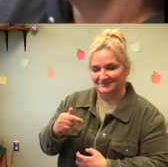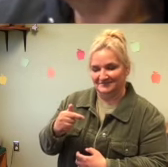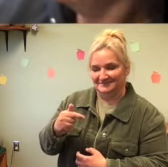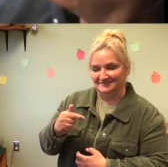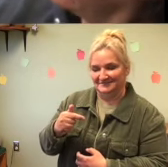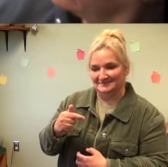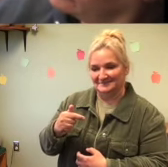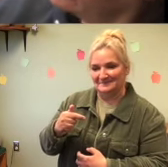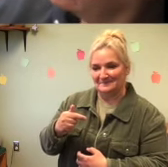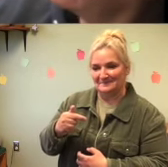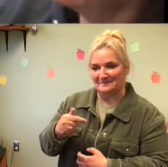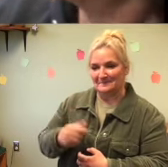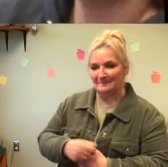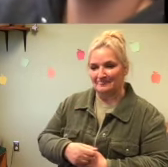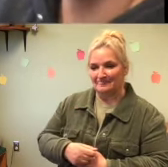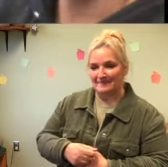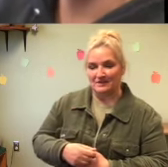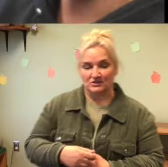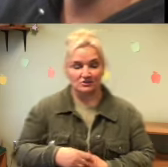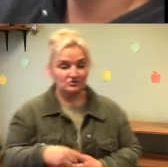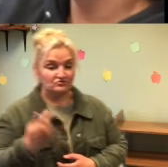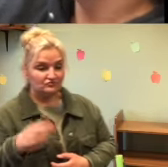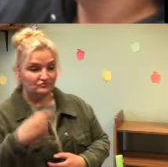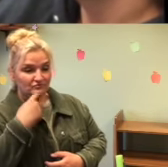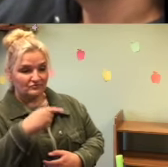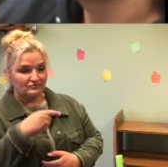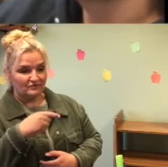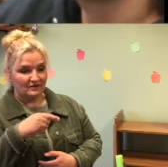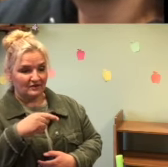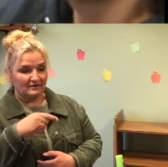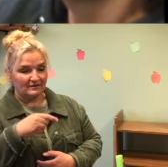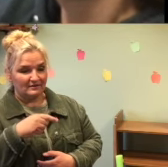Look at how stressed Mom is. She's pretty stressed.